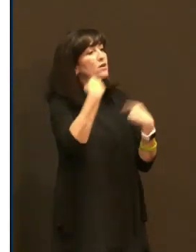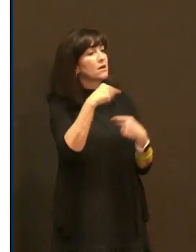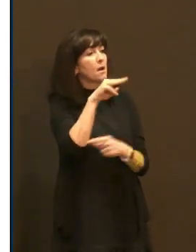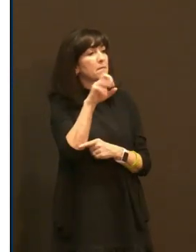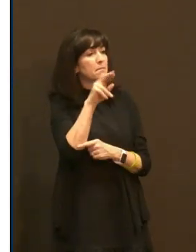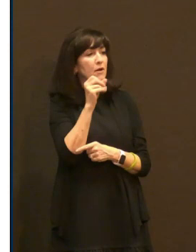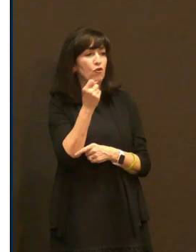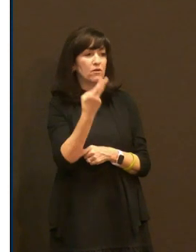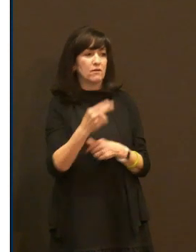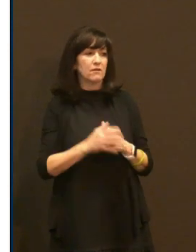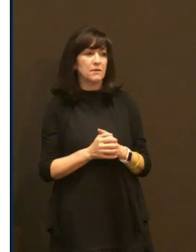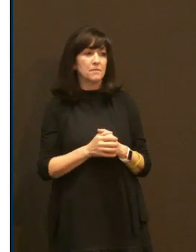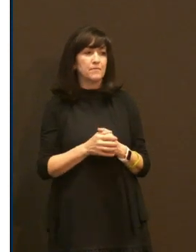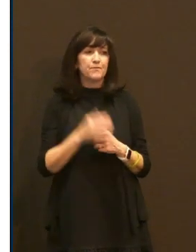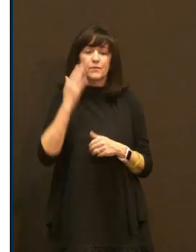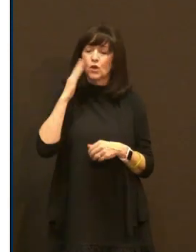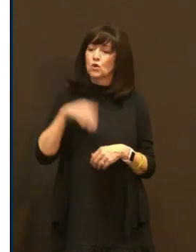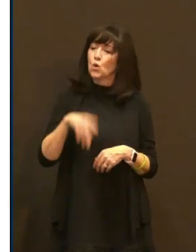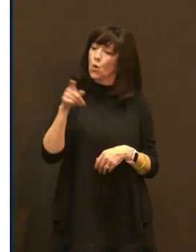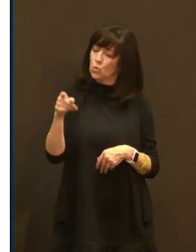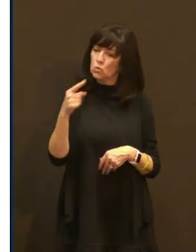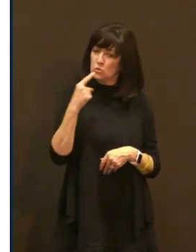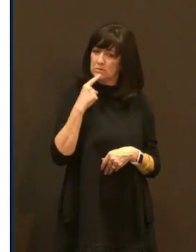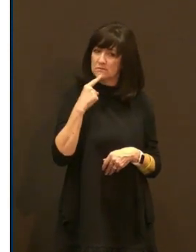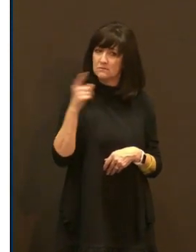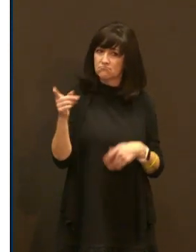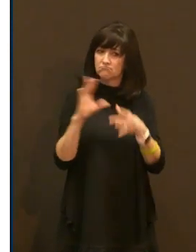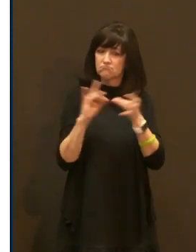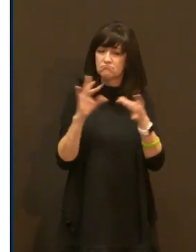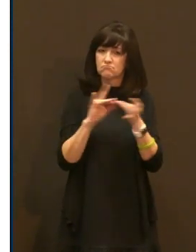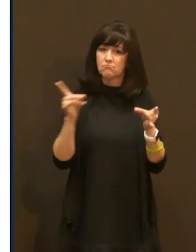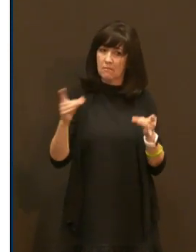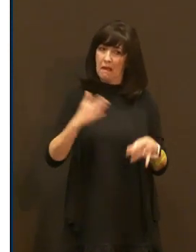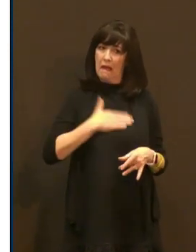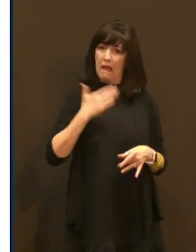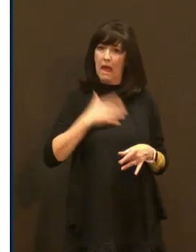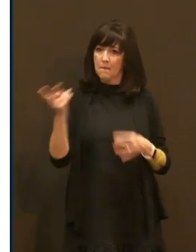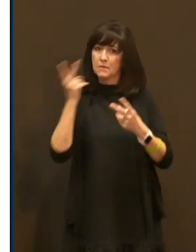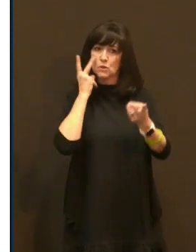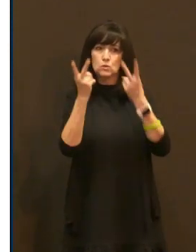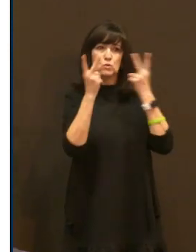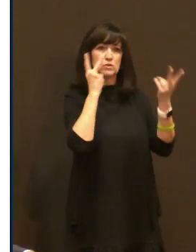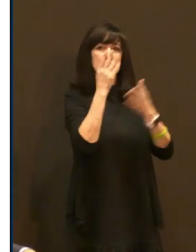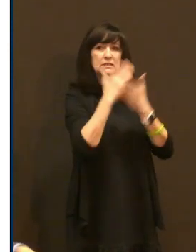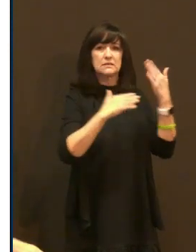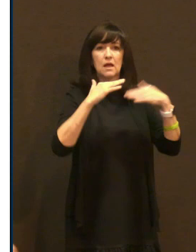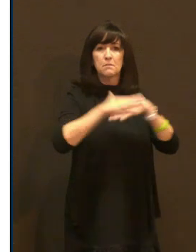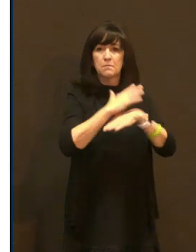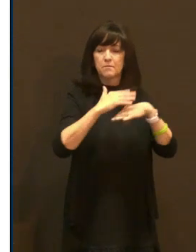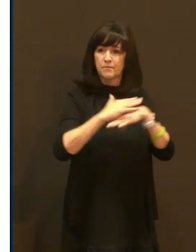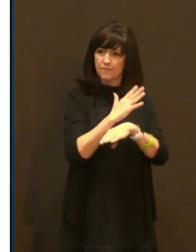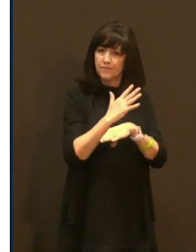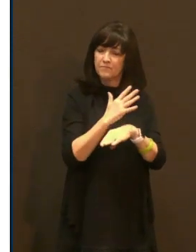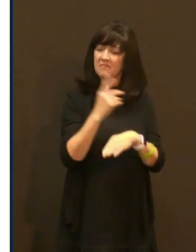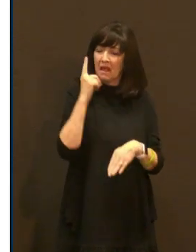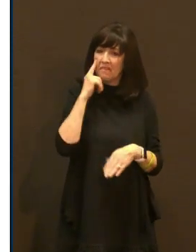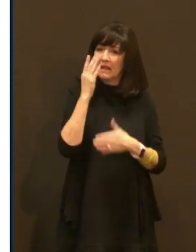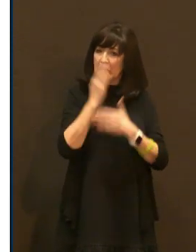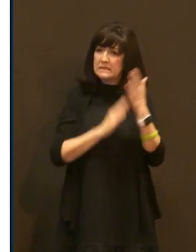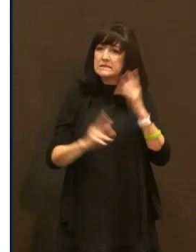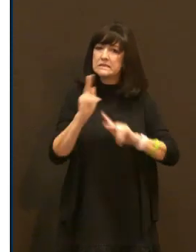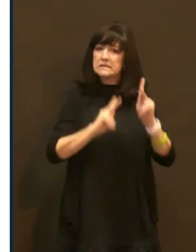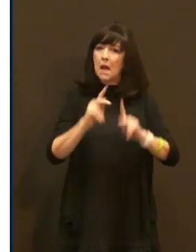Hello. Governor, I know you said you were happy with what you saw this weekend at the beaches. I do think some people still saw pockets where people weren't